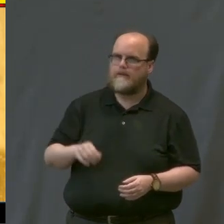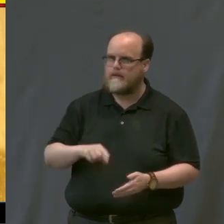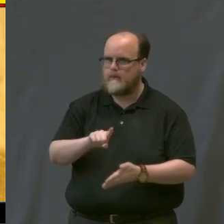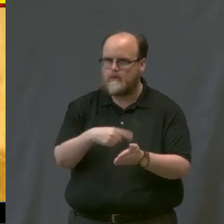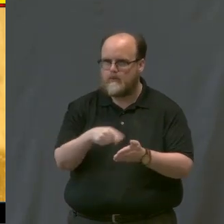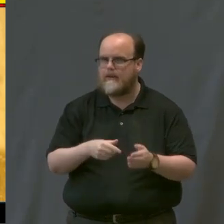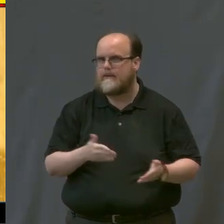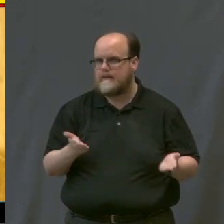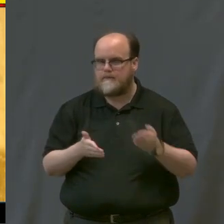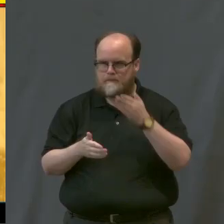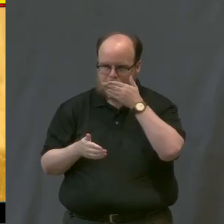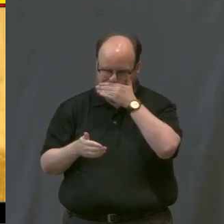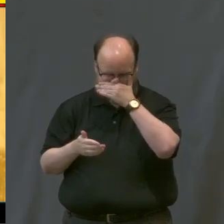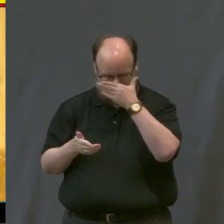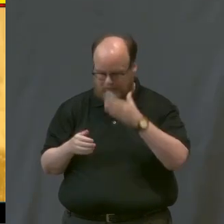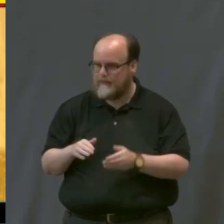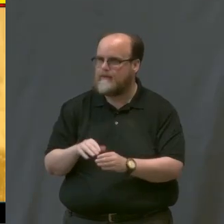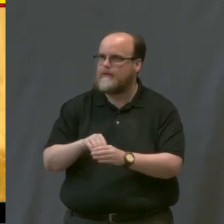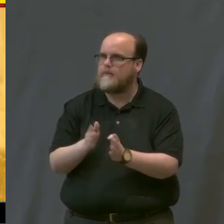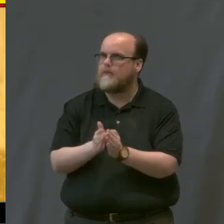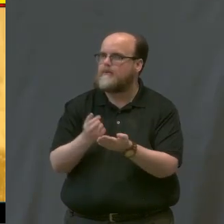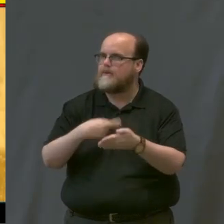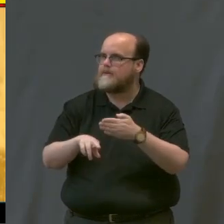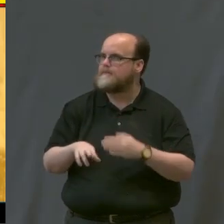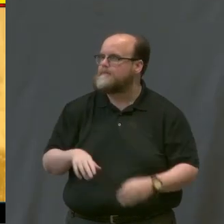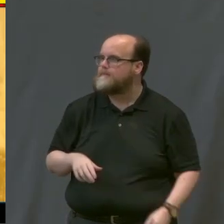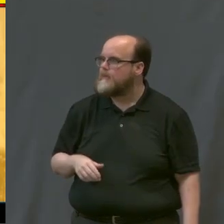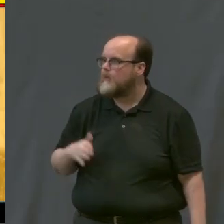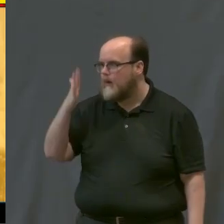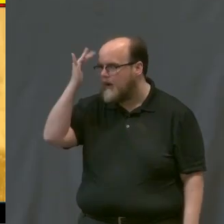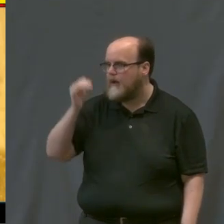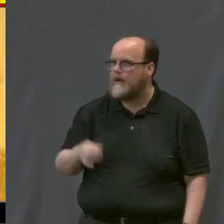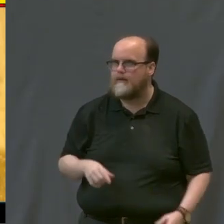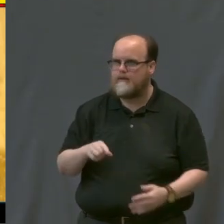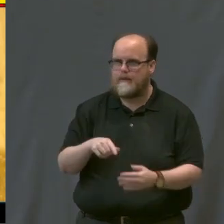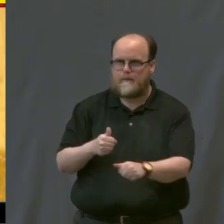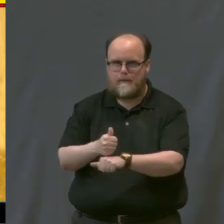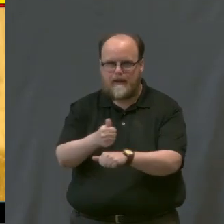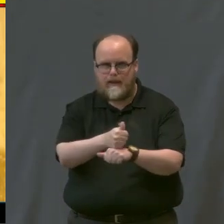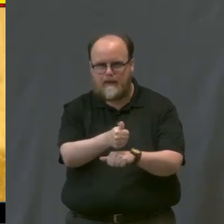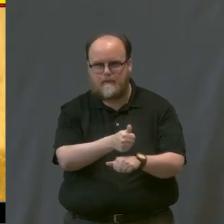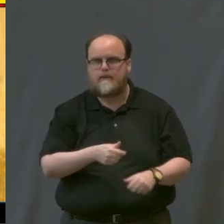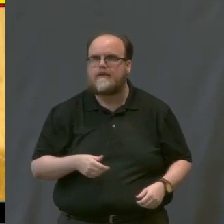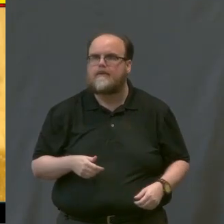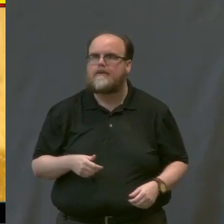time in the book of Revelation? Why are they getting blamed